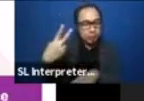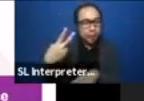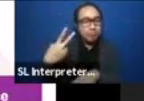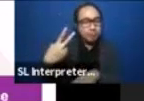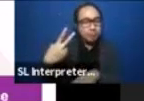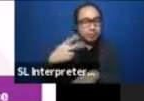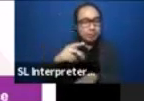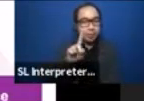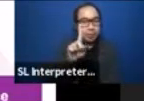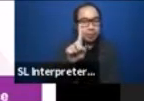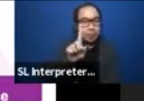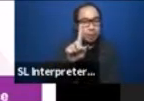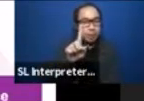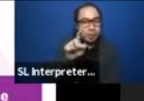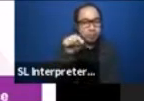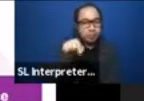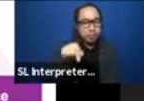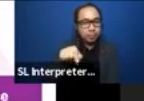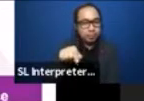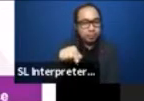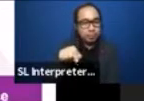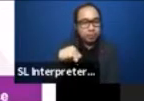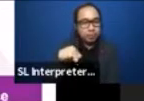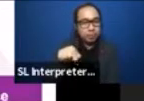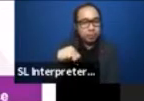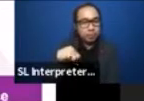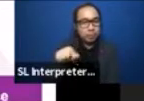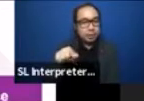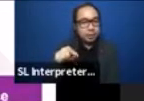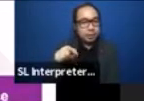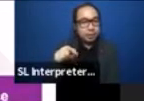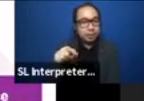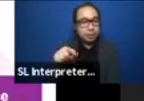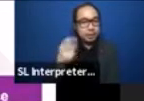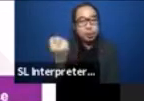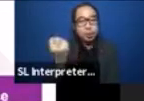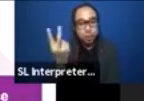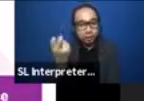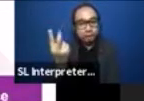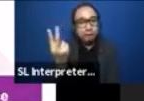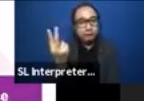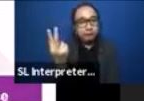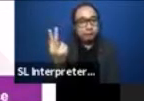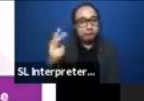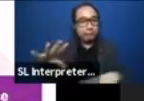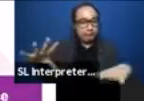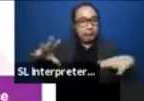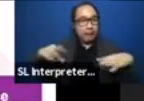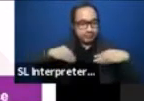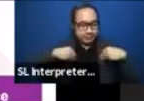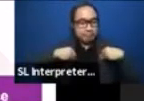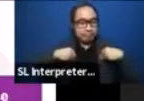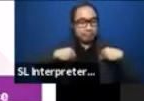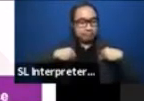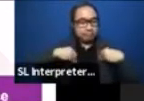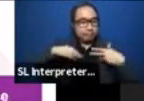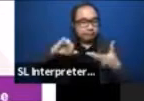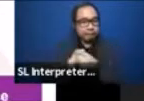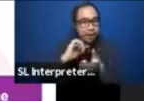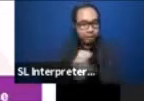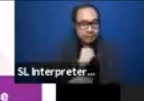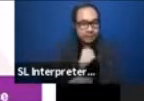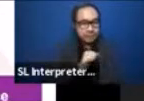1 point, you know, point time acceptance of violence, and the almost 1.6 time happen at